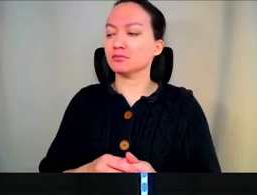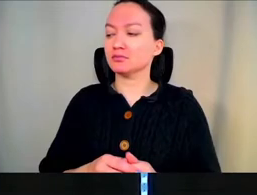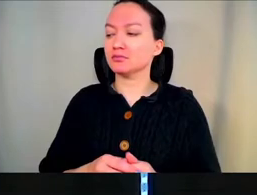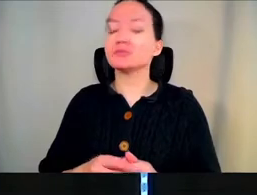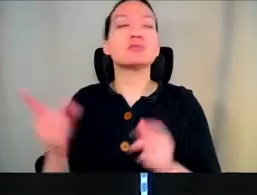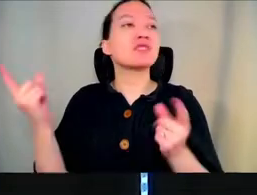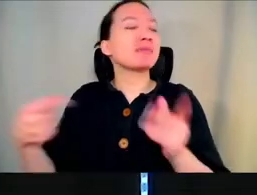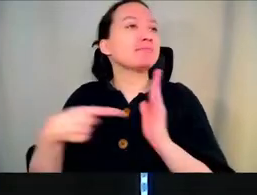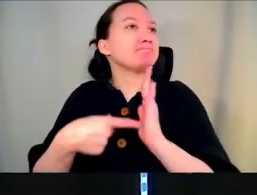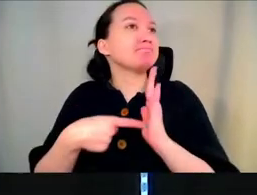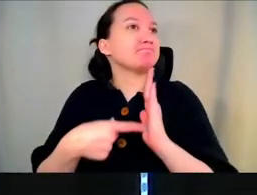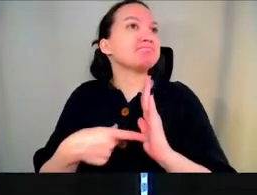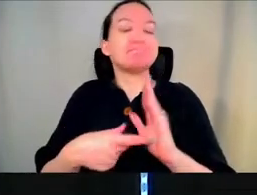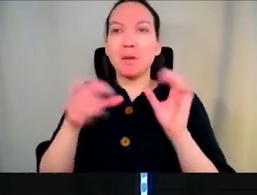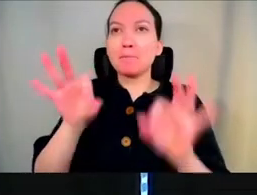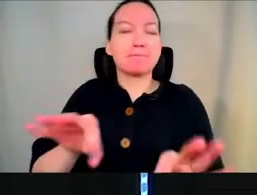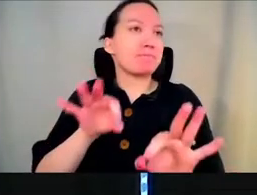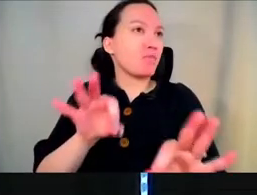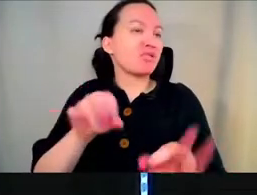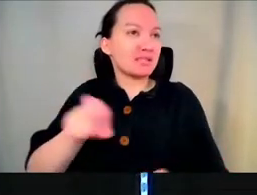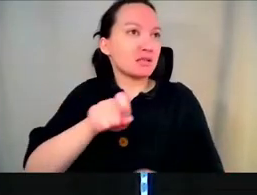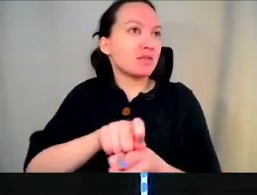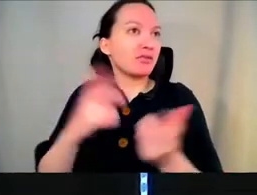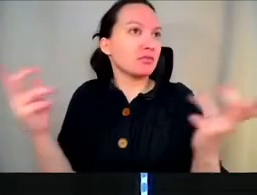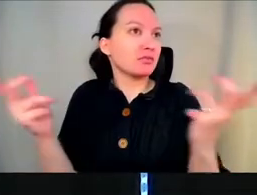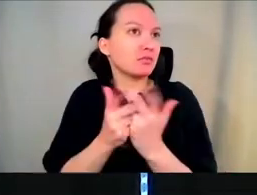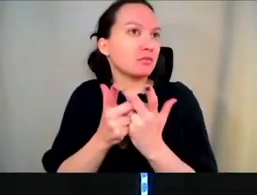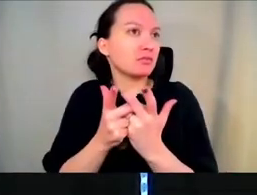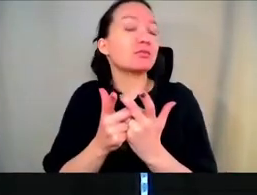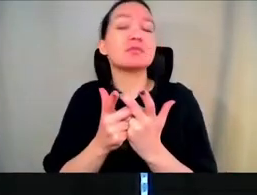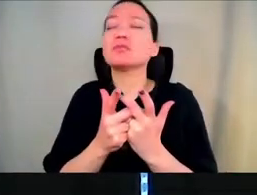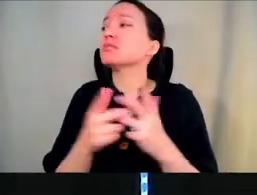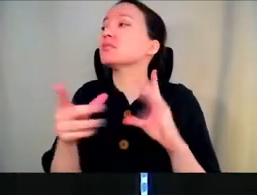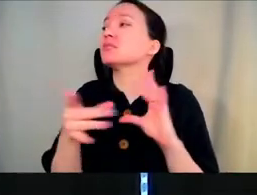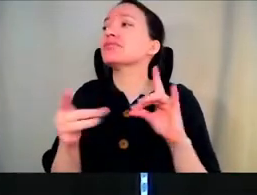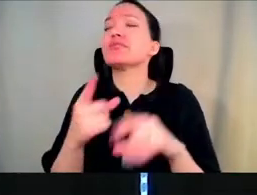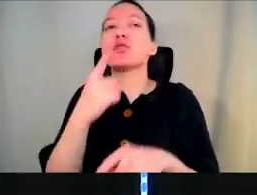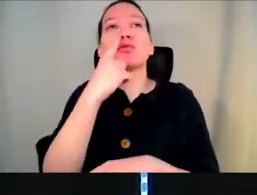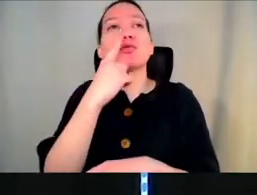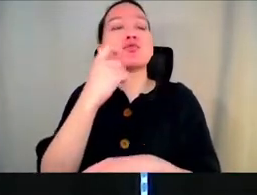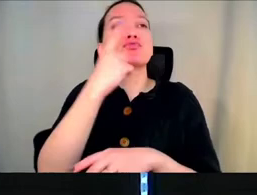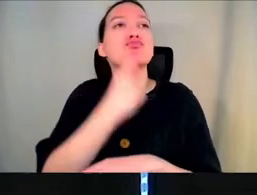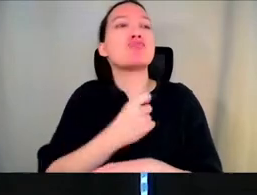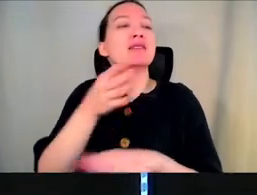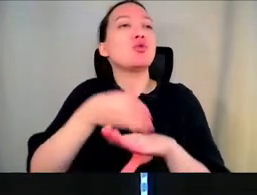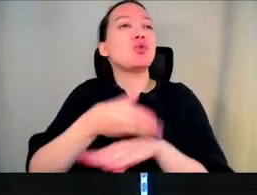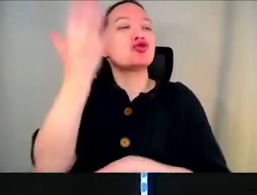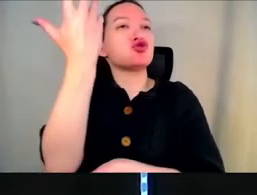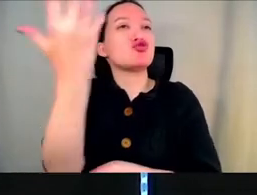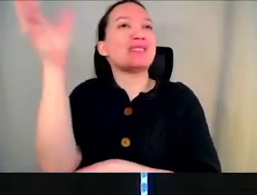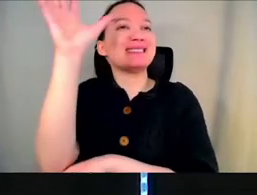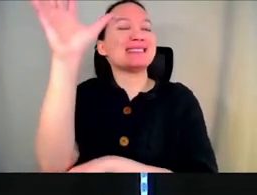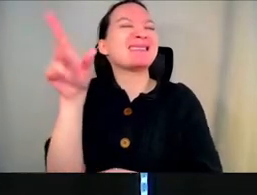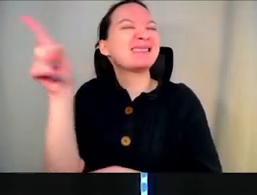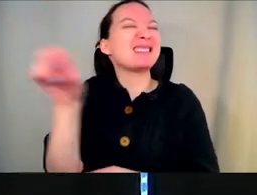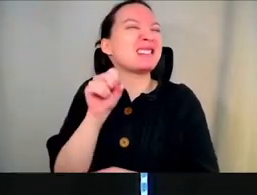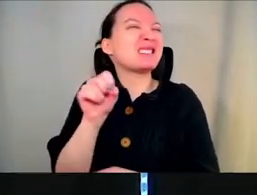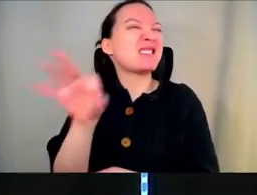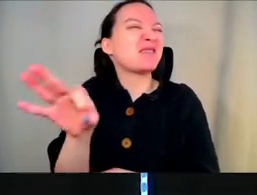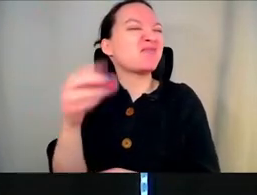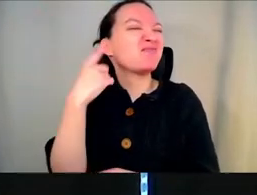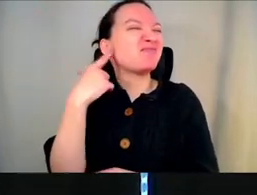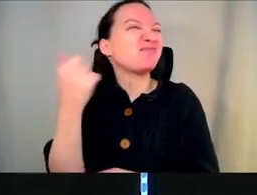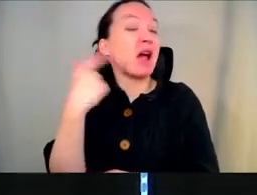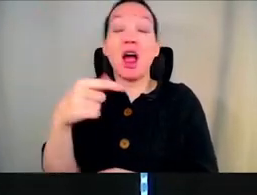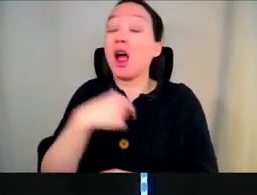an example, and I was like, oh, that's perfect for this. And so he's talking about the redwood trees, like the San Francisco area, these massive,